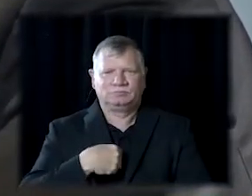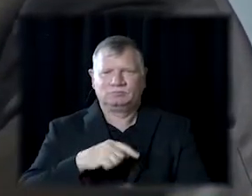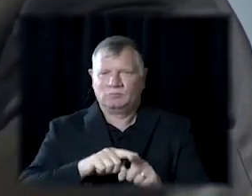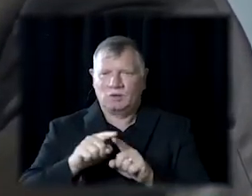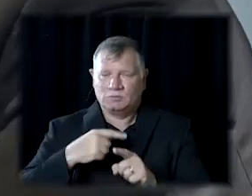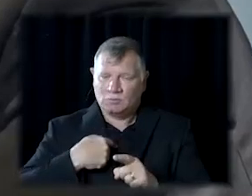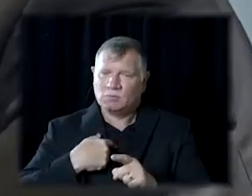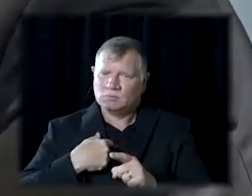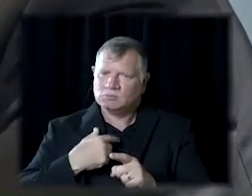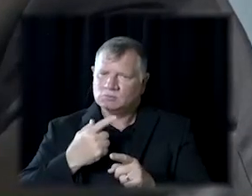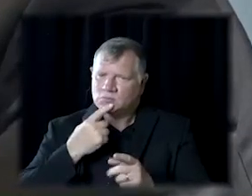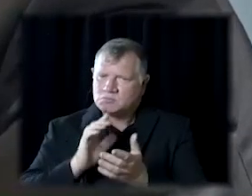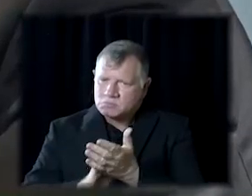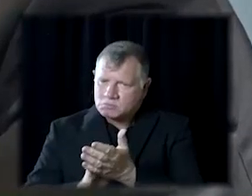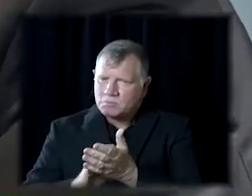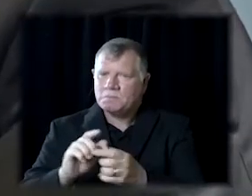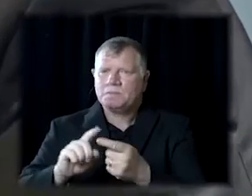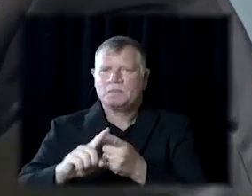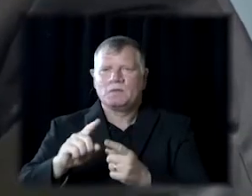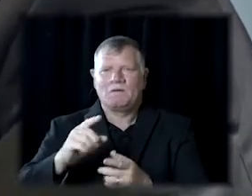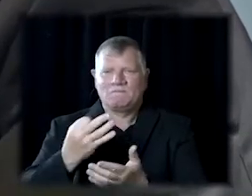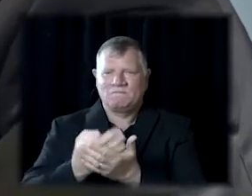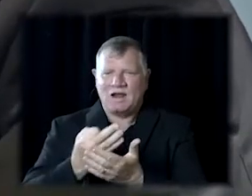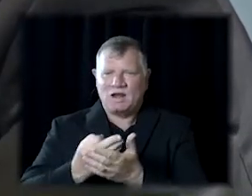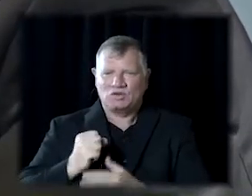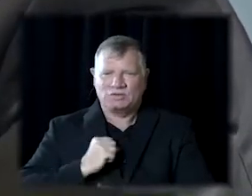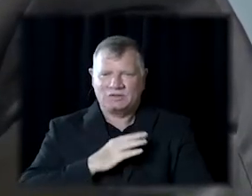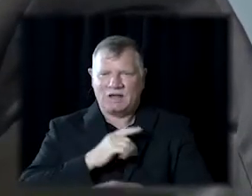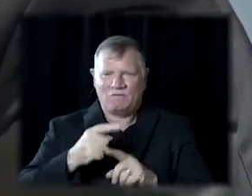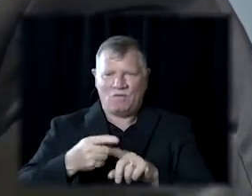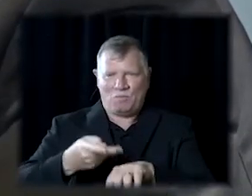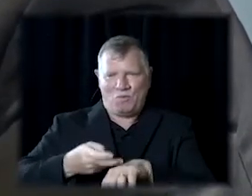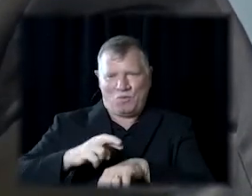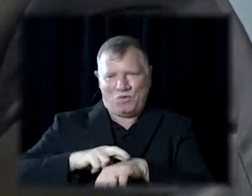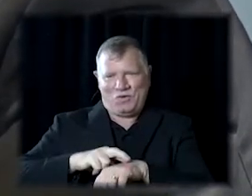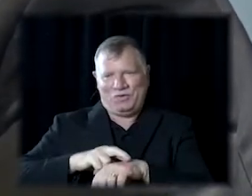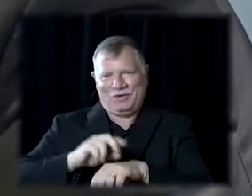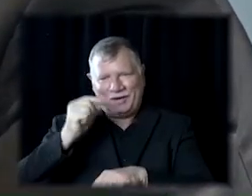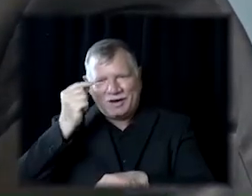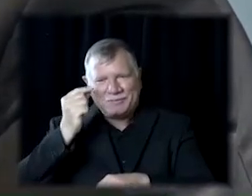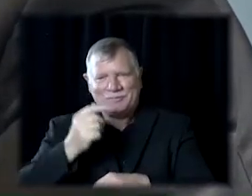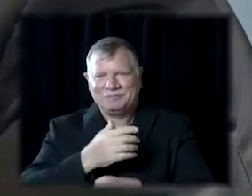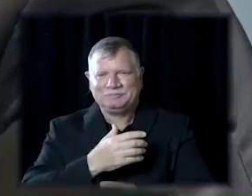also commend, as I said before, the financial staff of the Commonwealth of Puerto Rico,